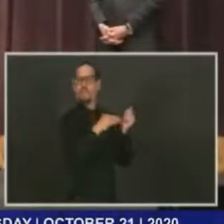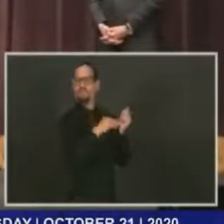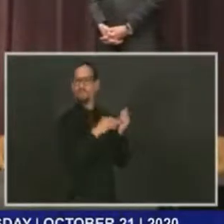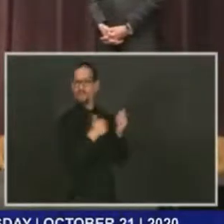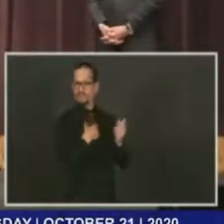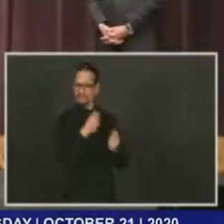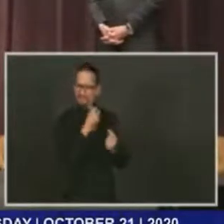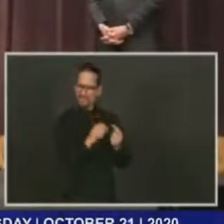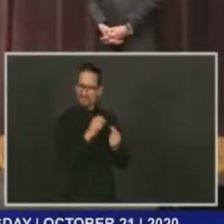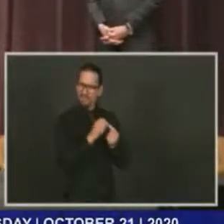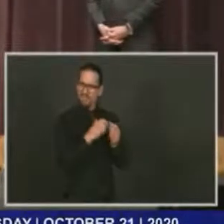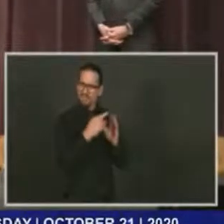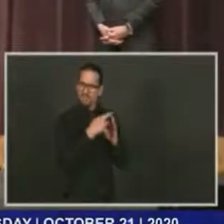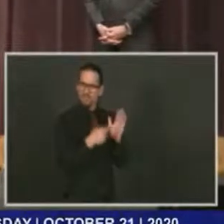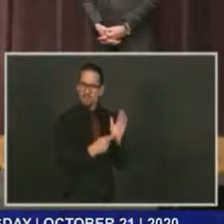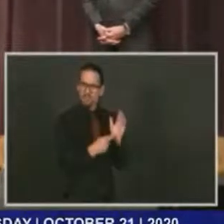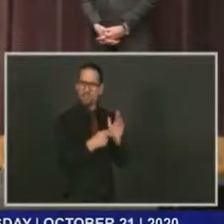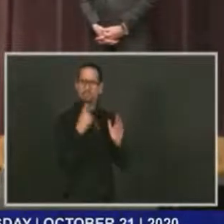handle that.